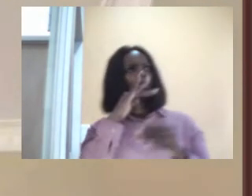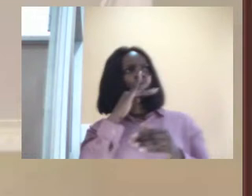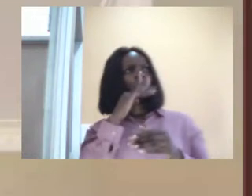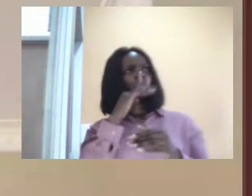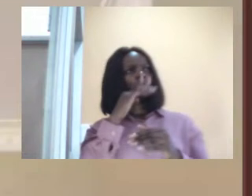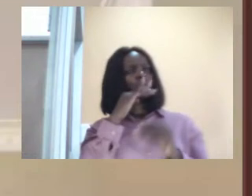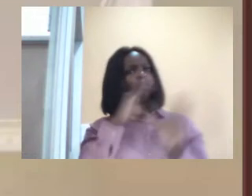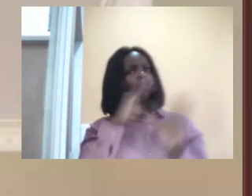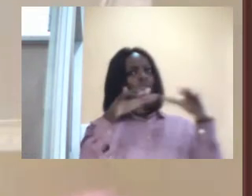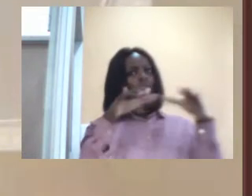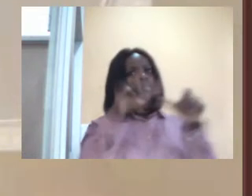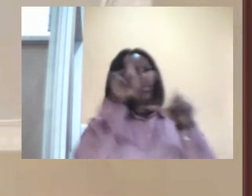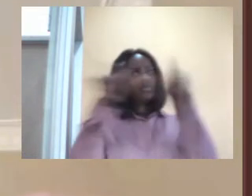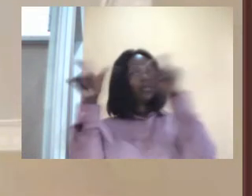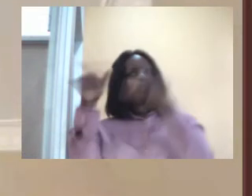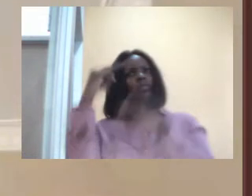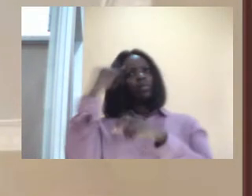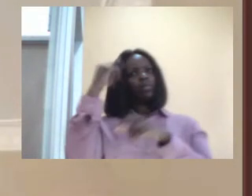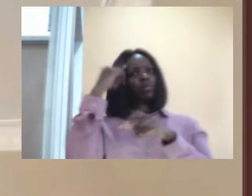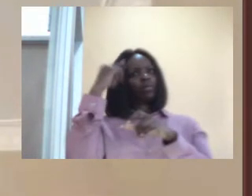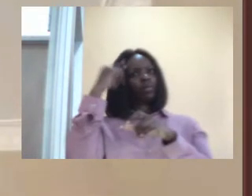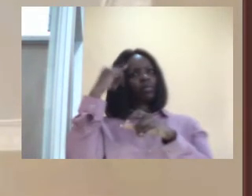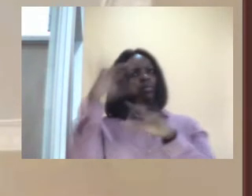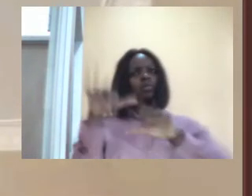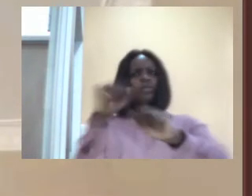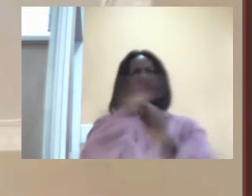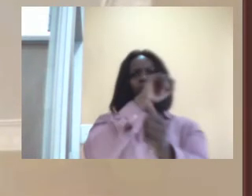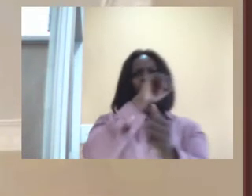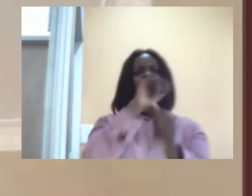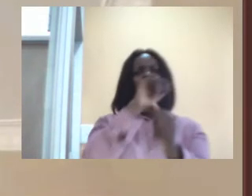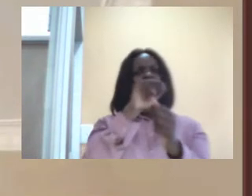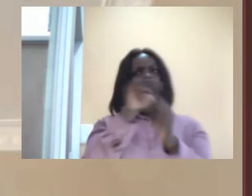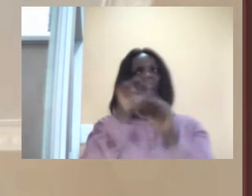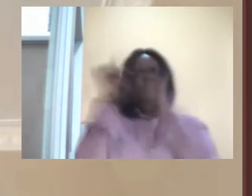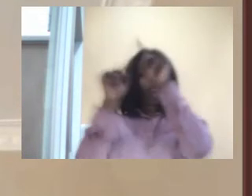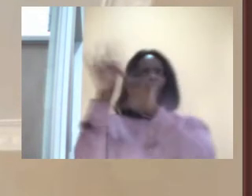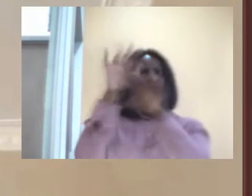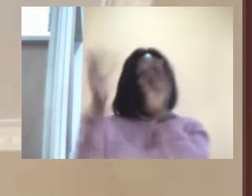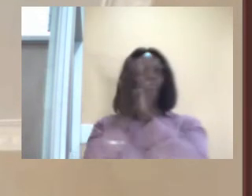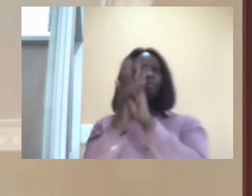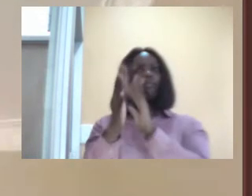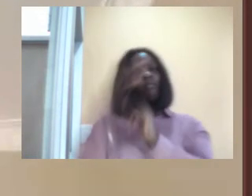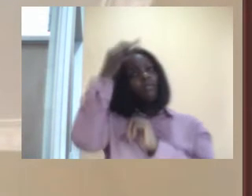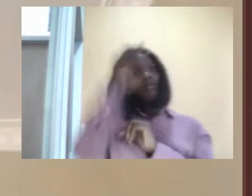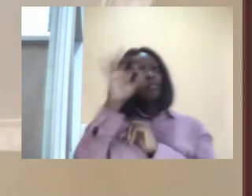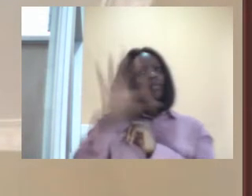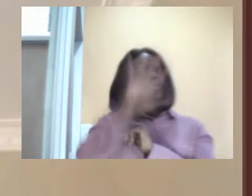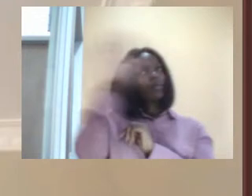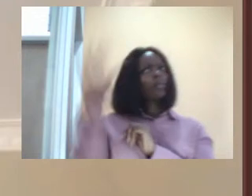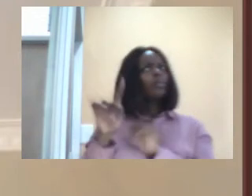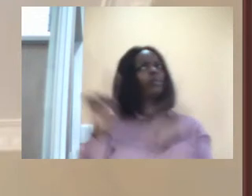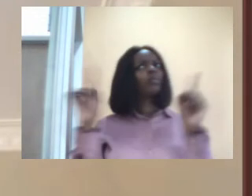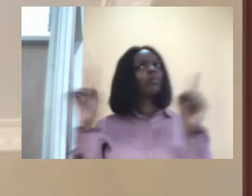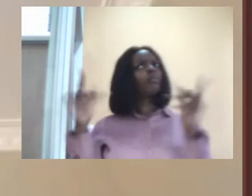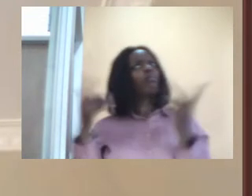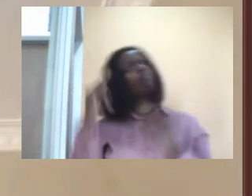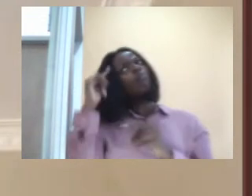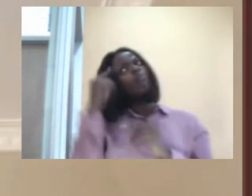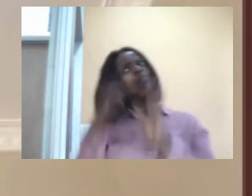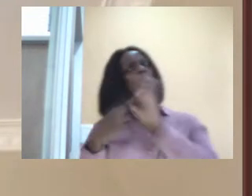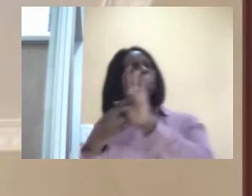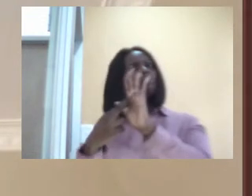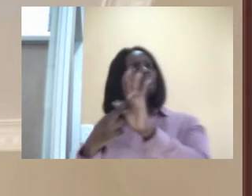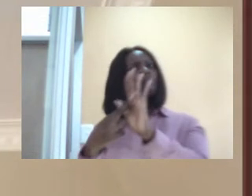colonized group that demonize everything from an African government. We wonder because they purport to be representing